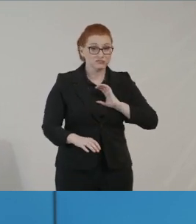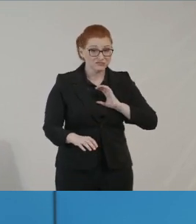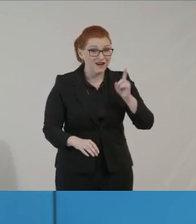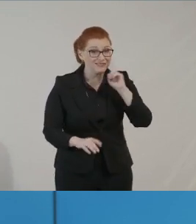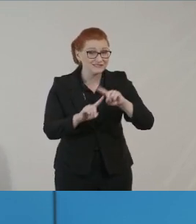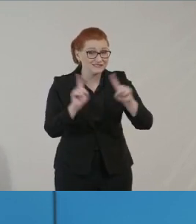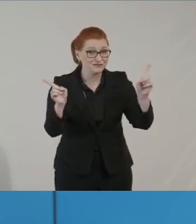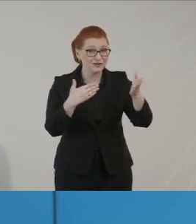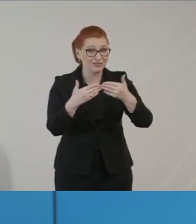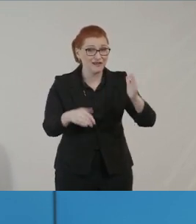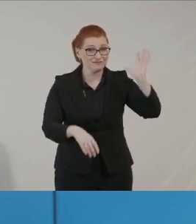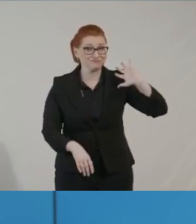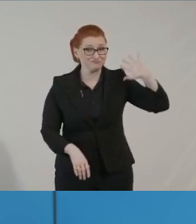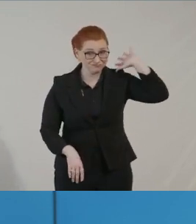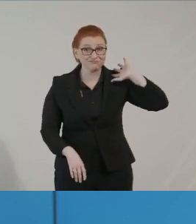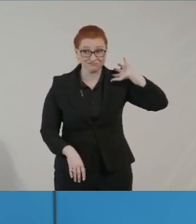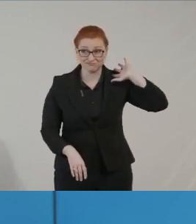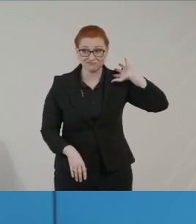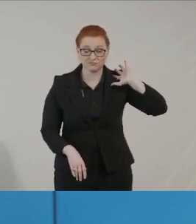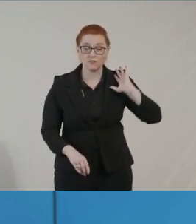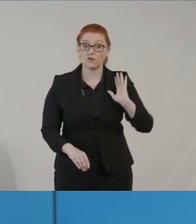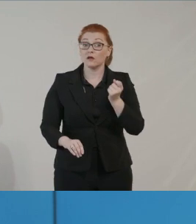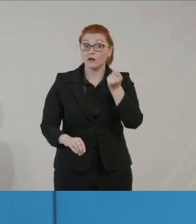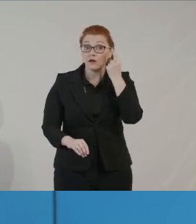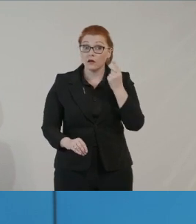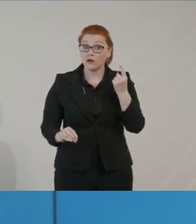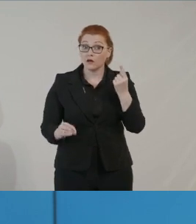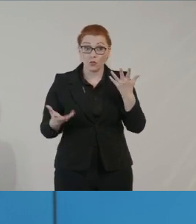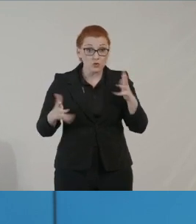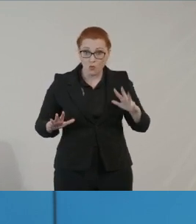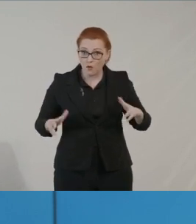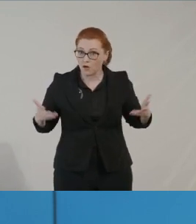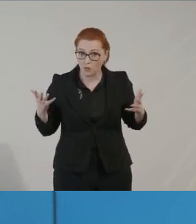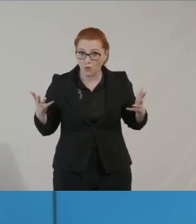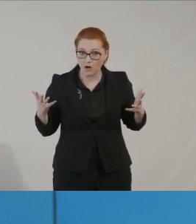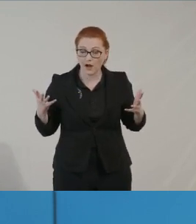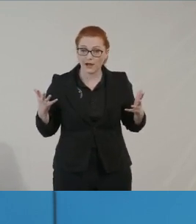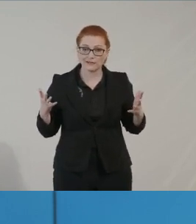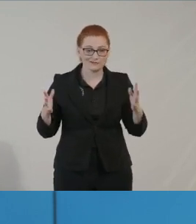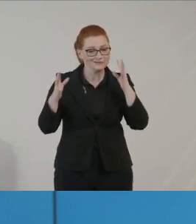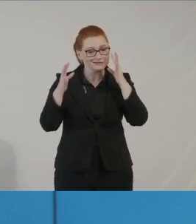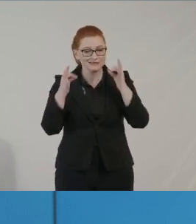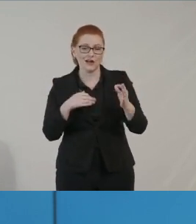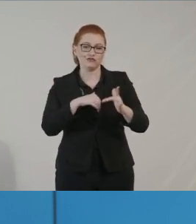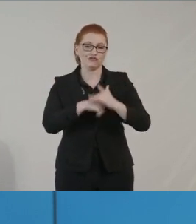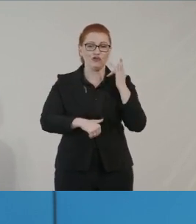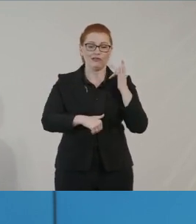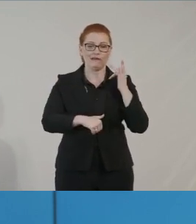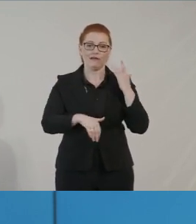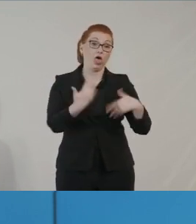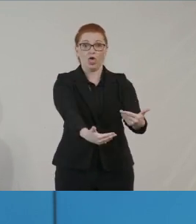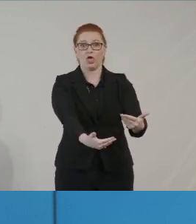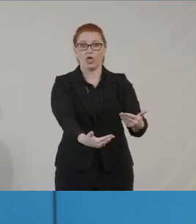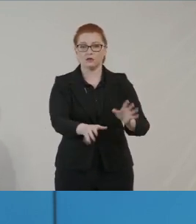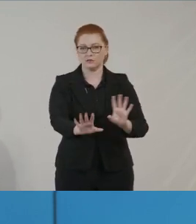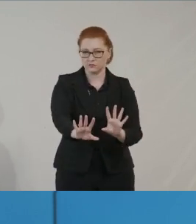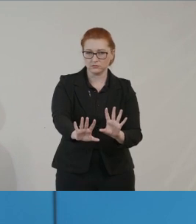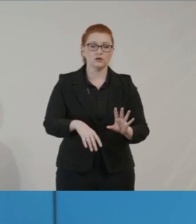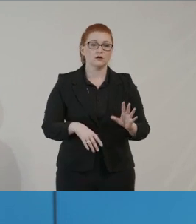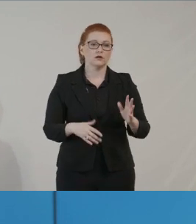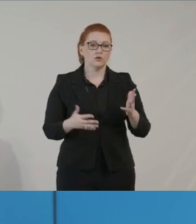the past. What we don't want to do is make decisions too early and be in a position where we have to come